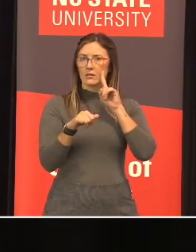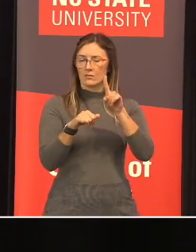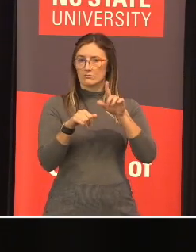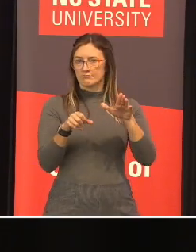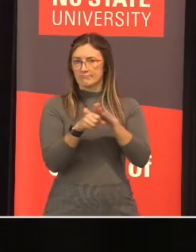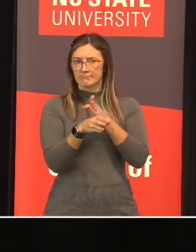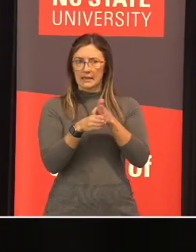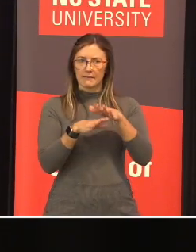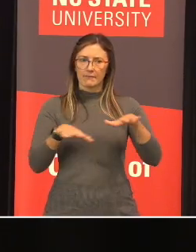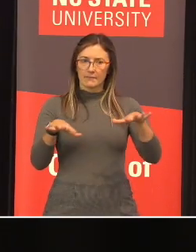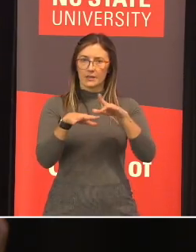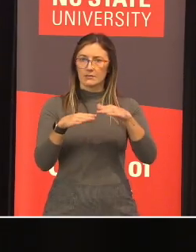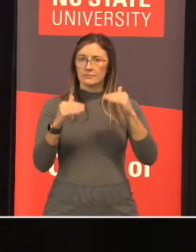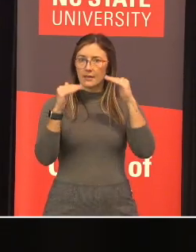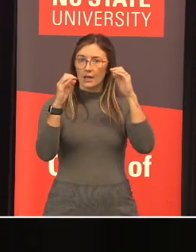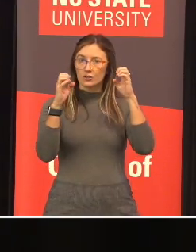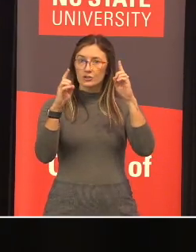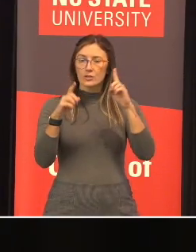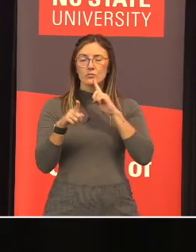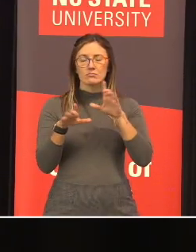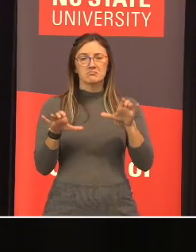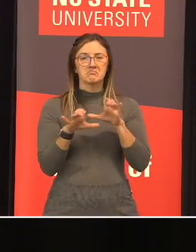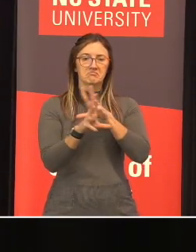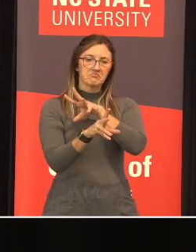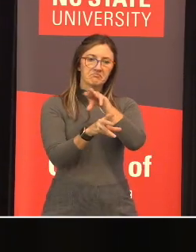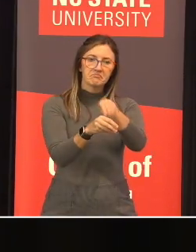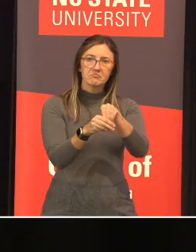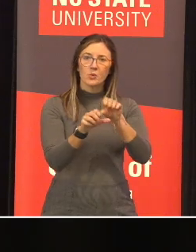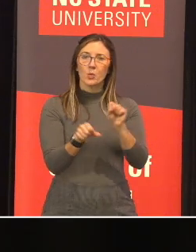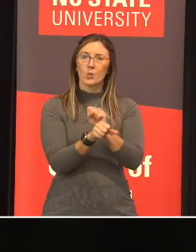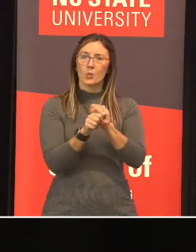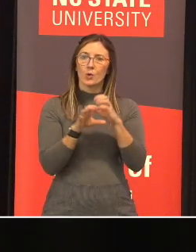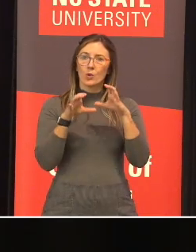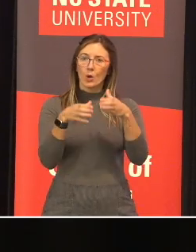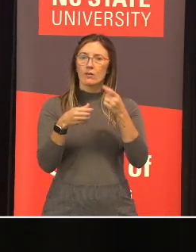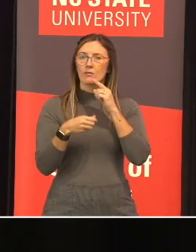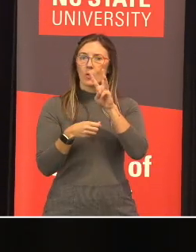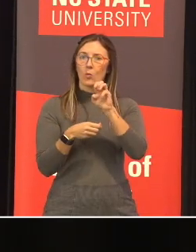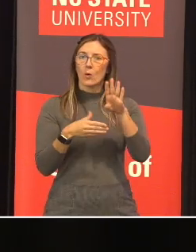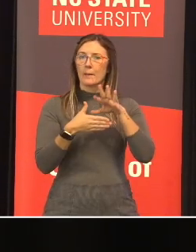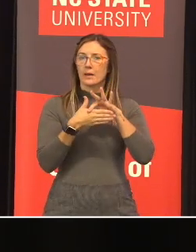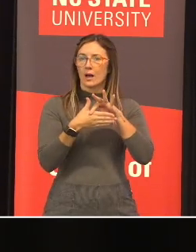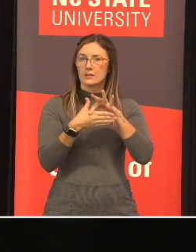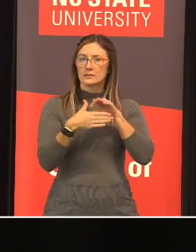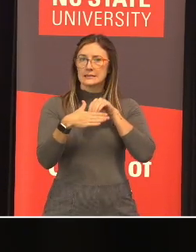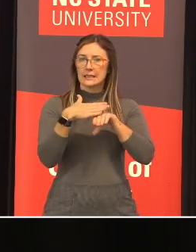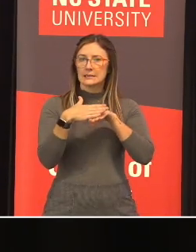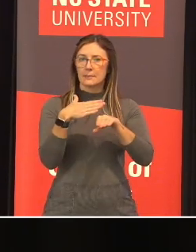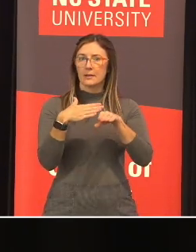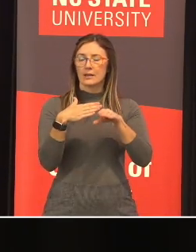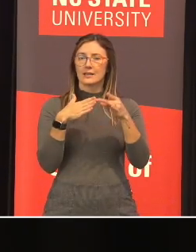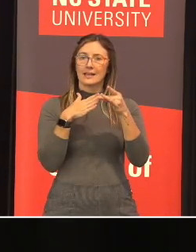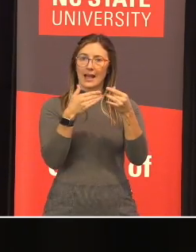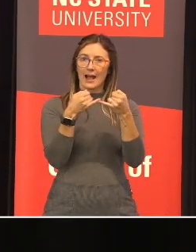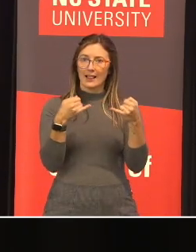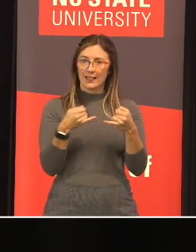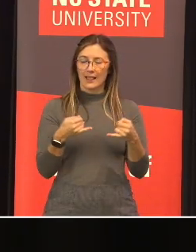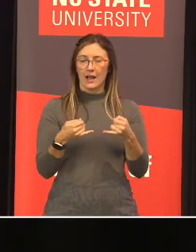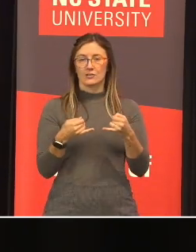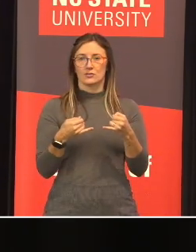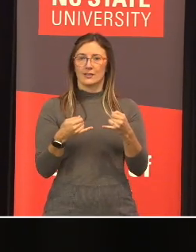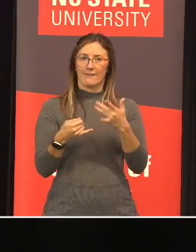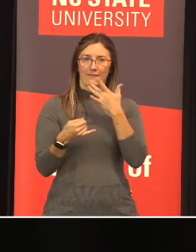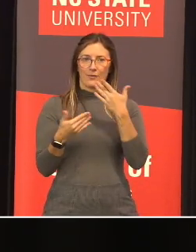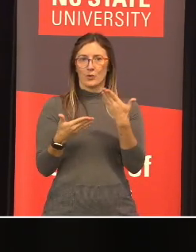and also actively serves on the working group for Web Content Accessibility Guidelines, our favorite new acronym, WCAG,